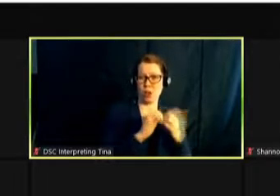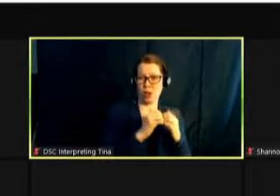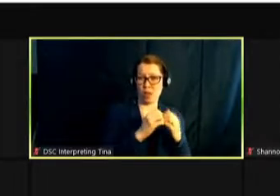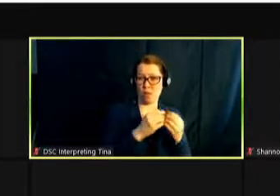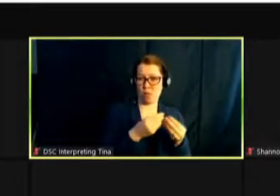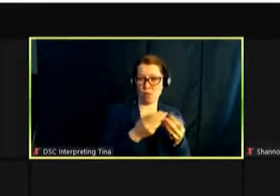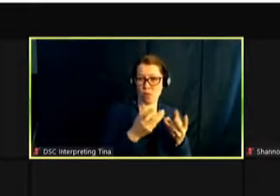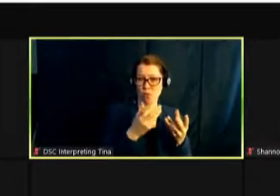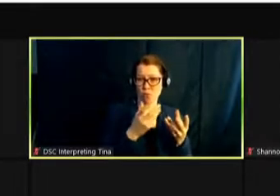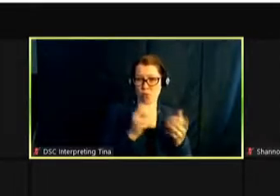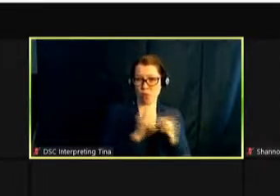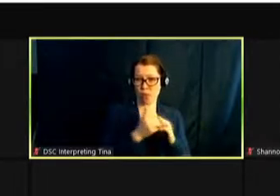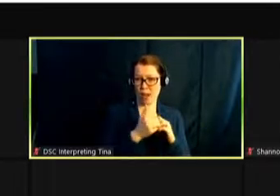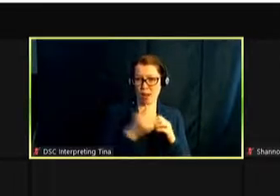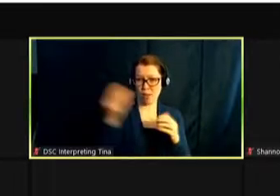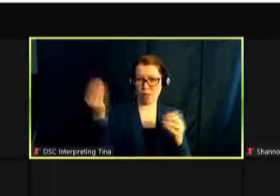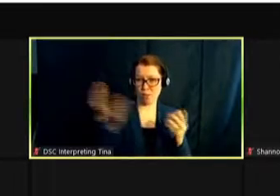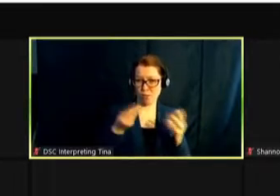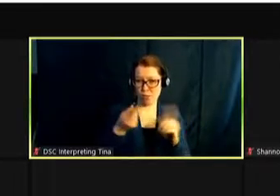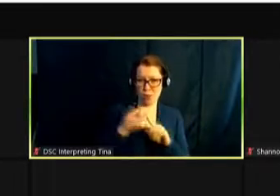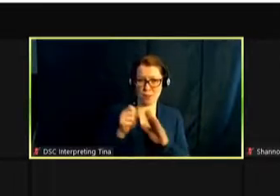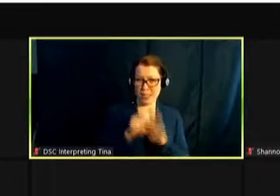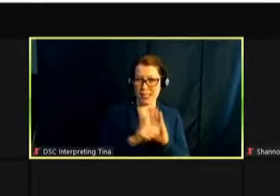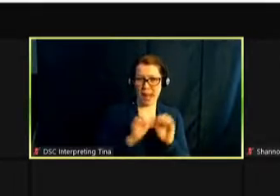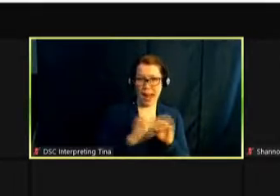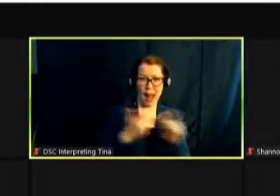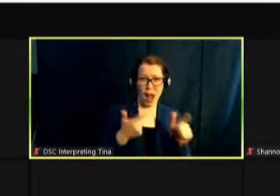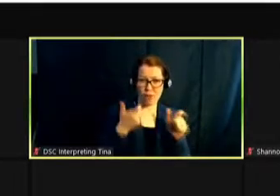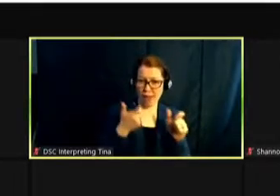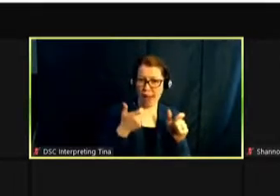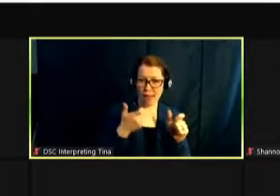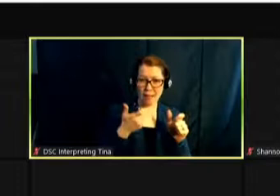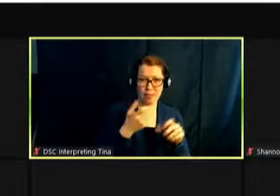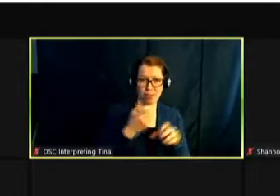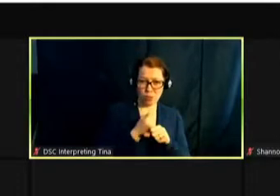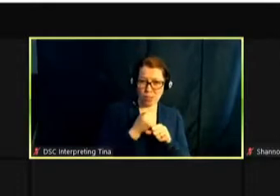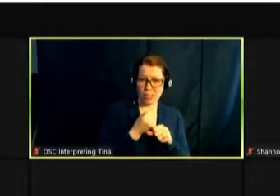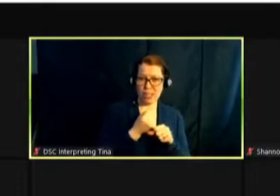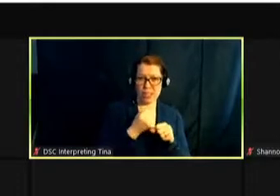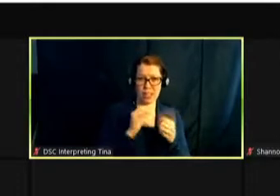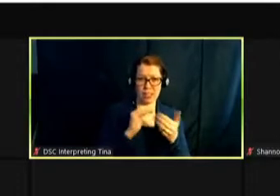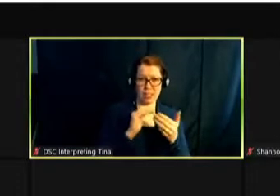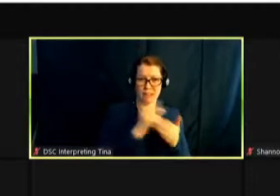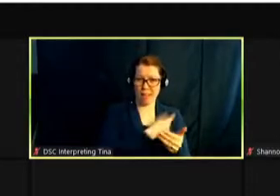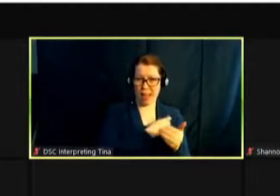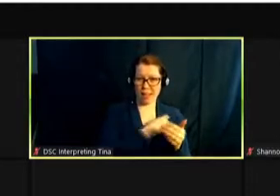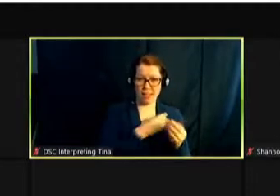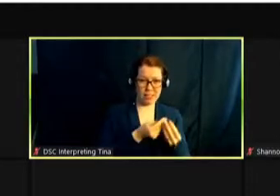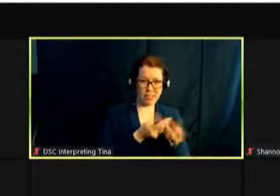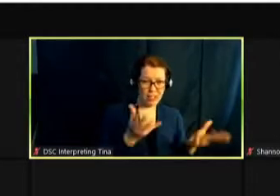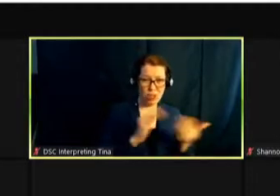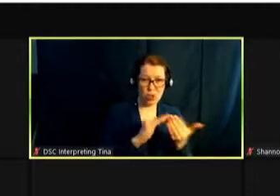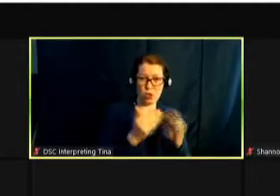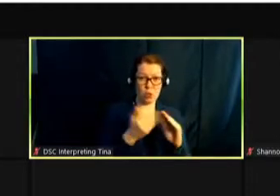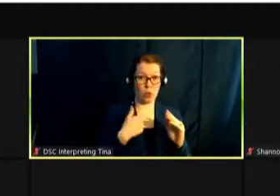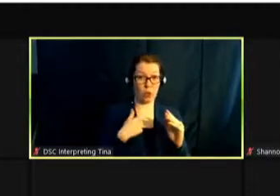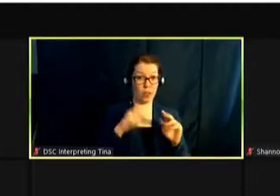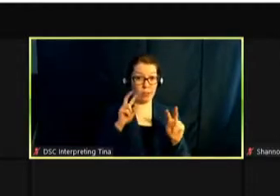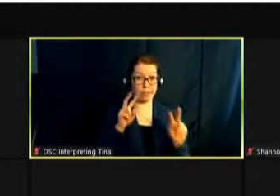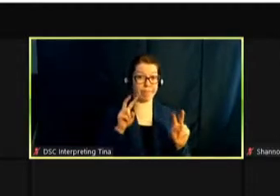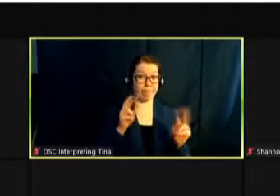any indication from the state how fast we will start to get this vaccine into our community, or are we just in a watch and wait?